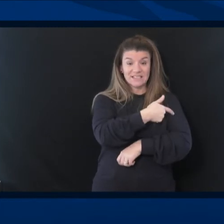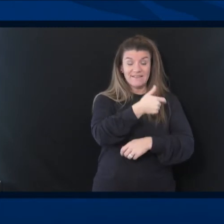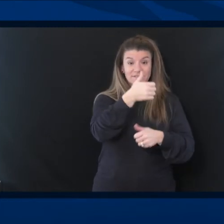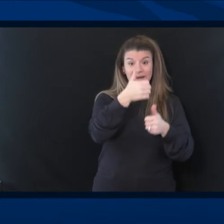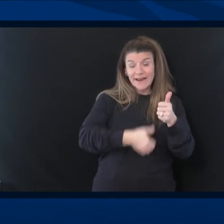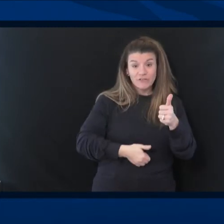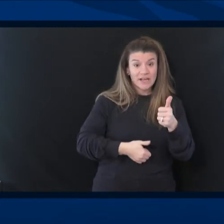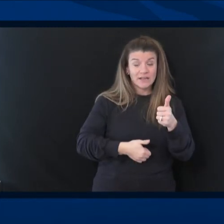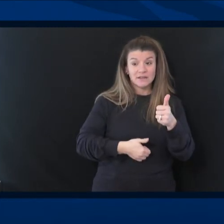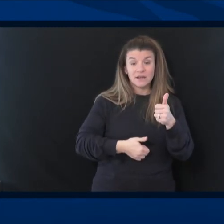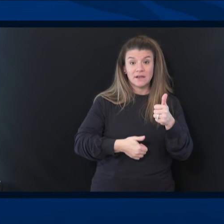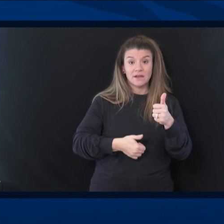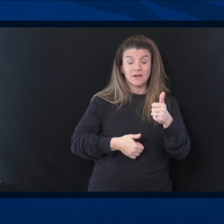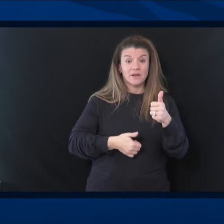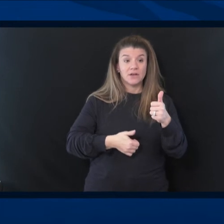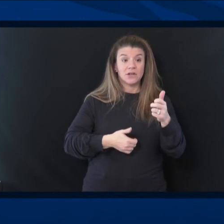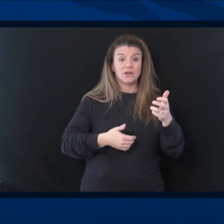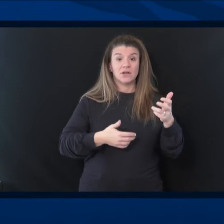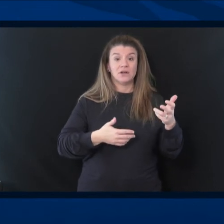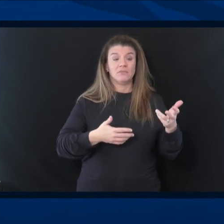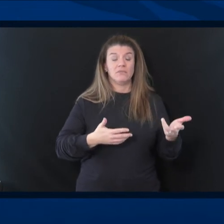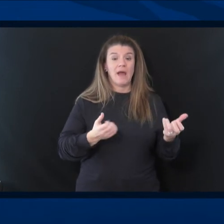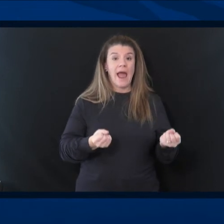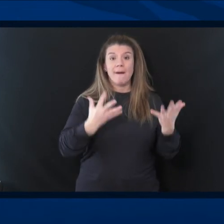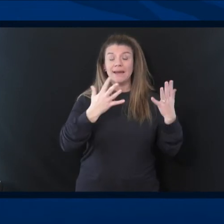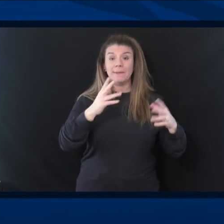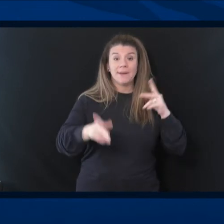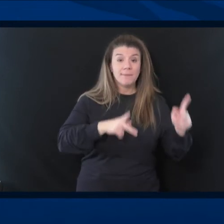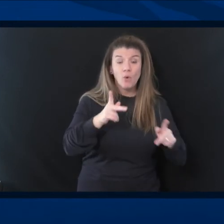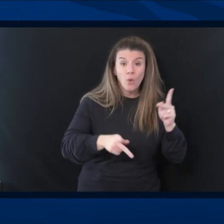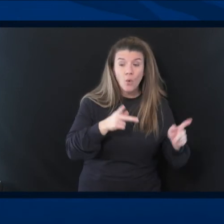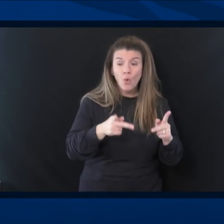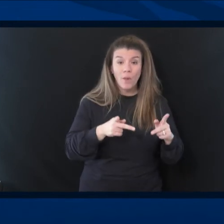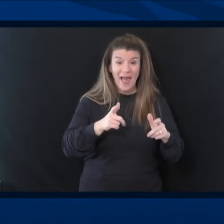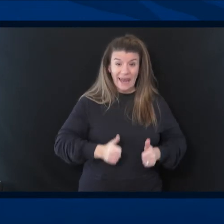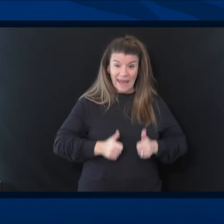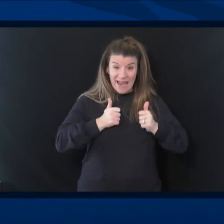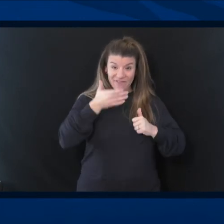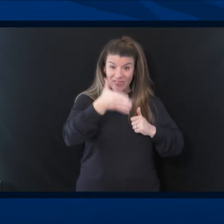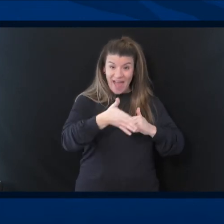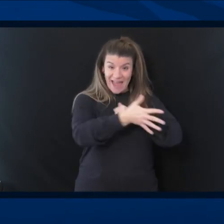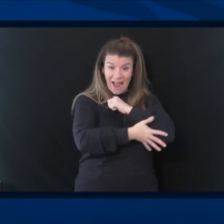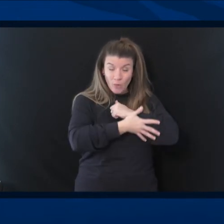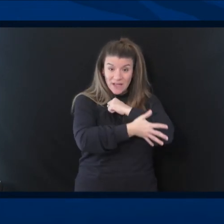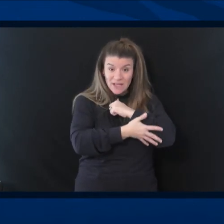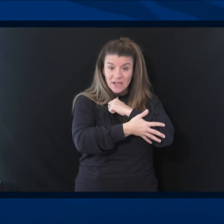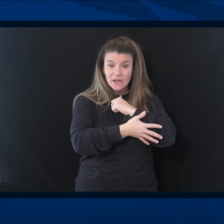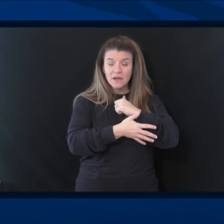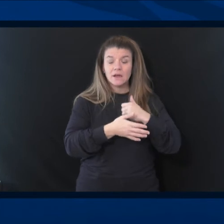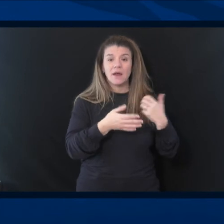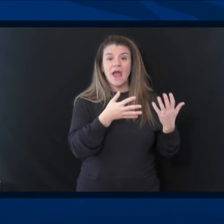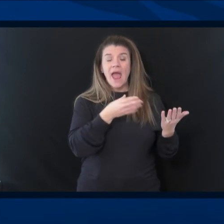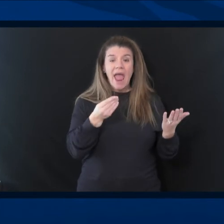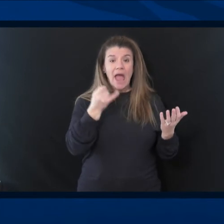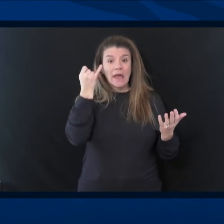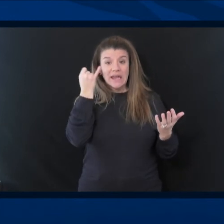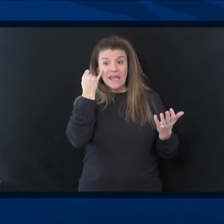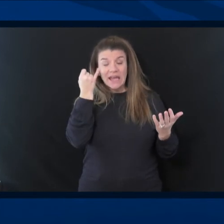every, you know, how many people that live in that county? And if, you know,